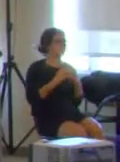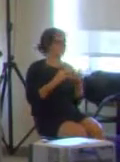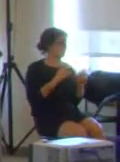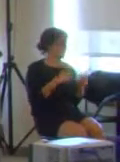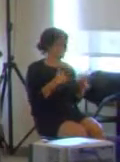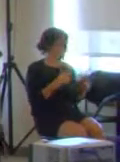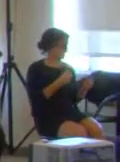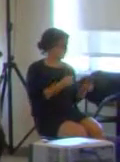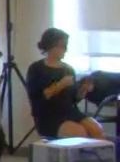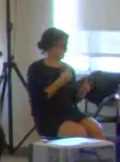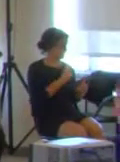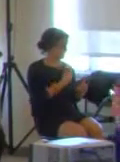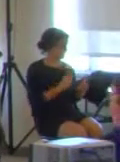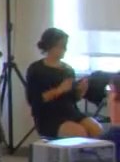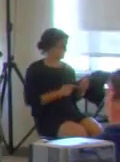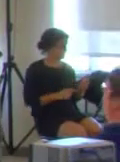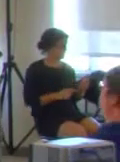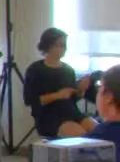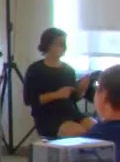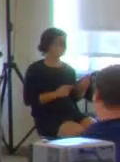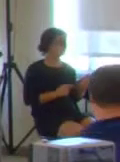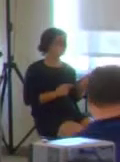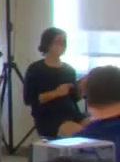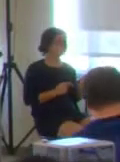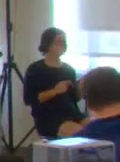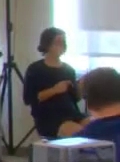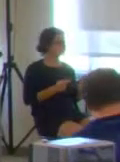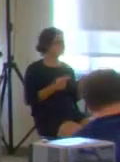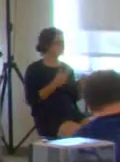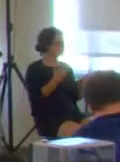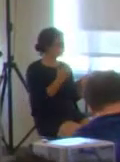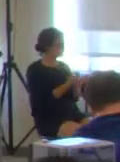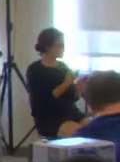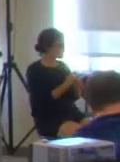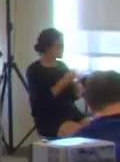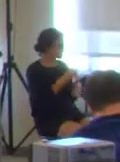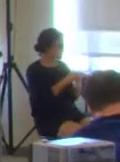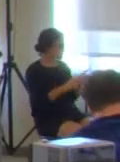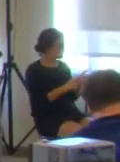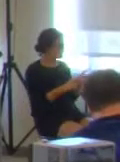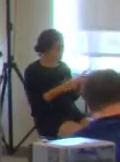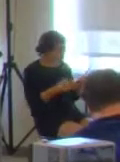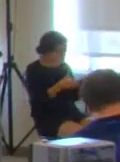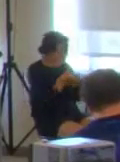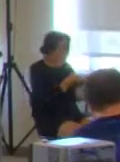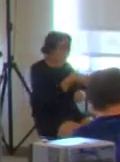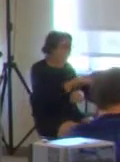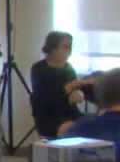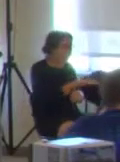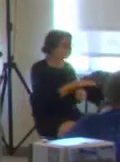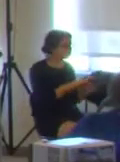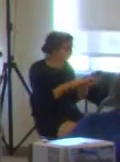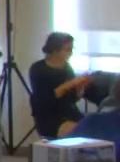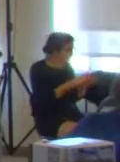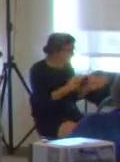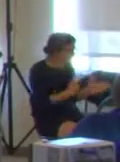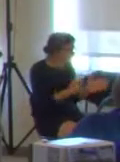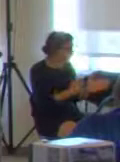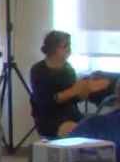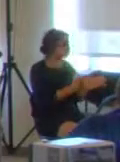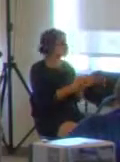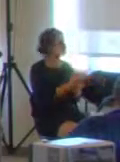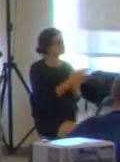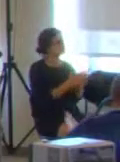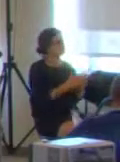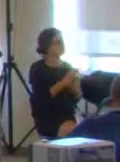person has and empower them to use them, develop them, and that's part of